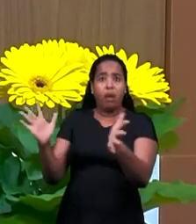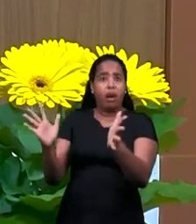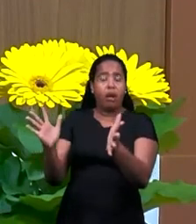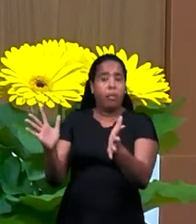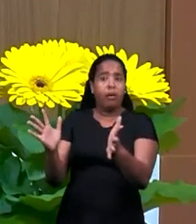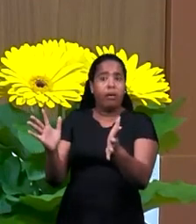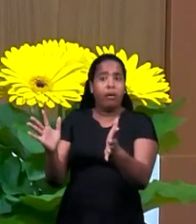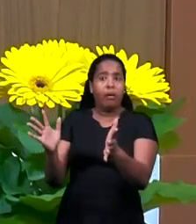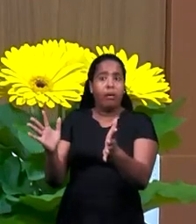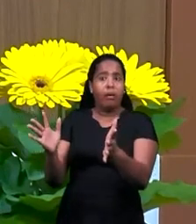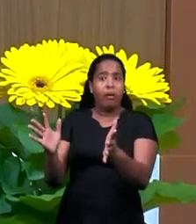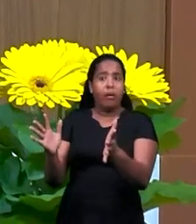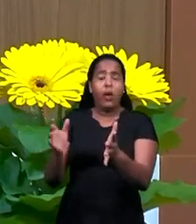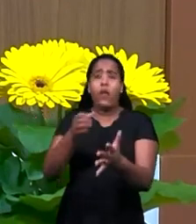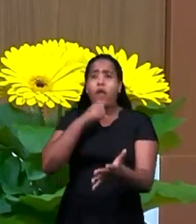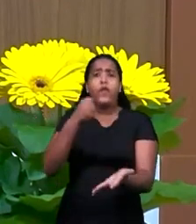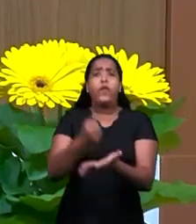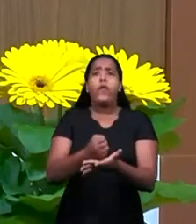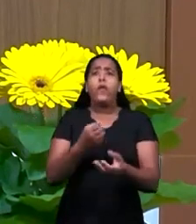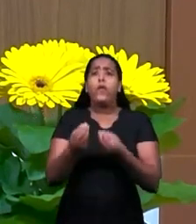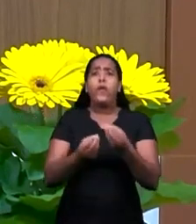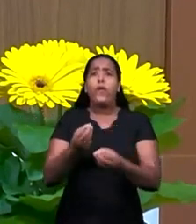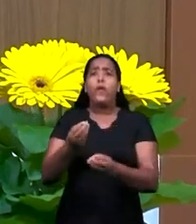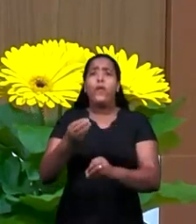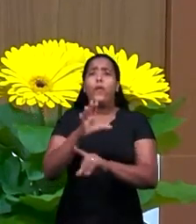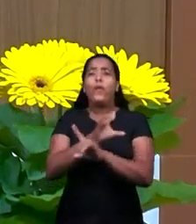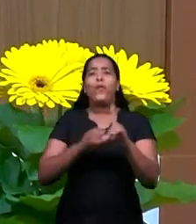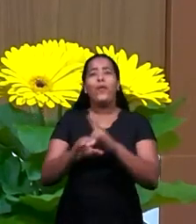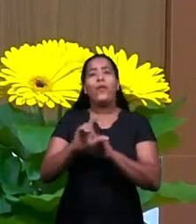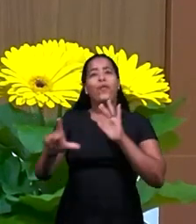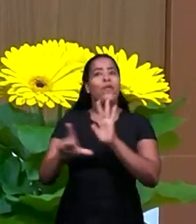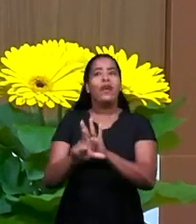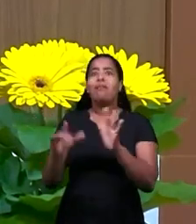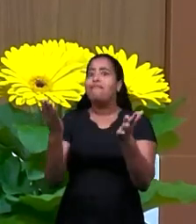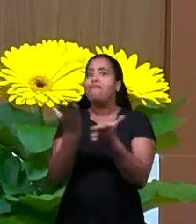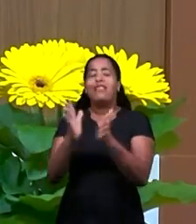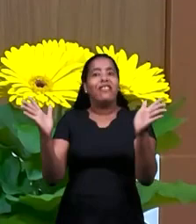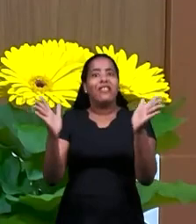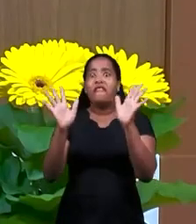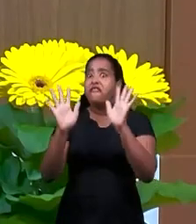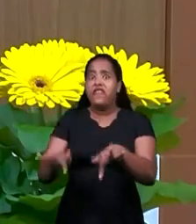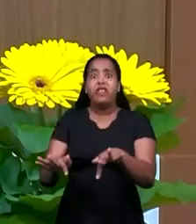of the Old Testament, of the service of the law, finished there.